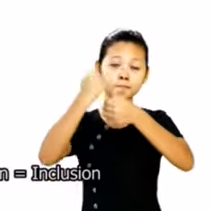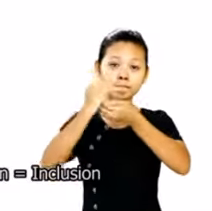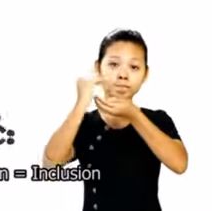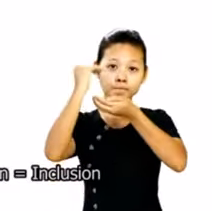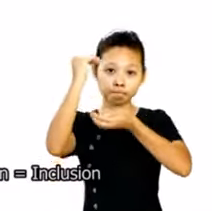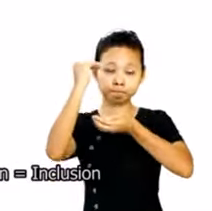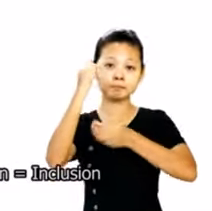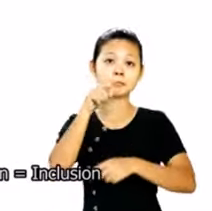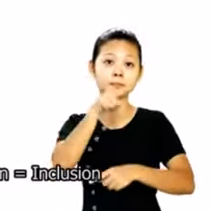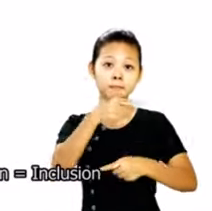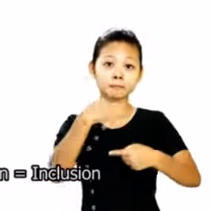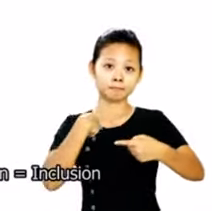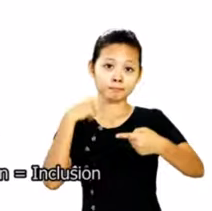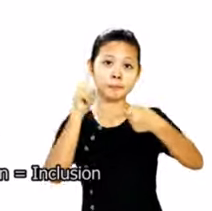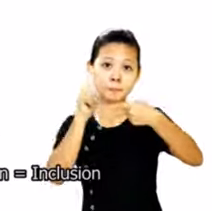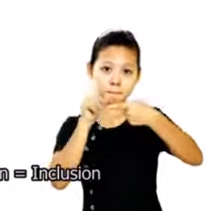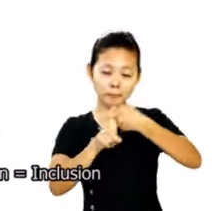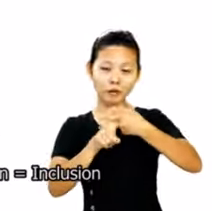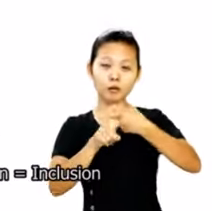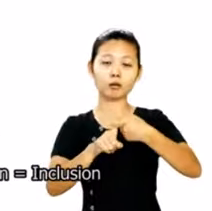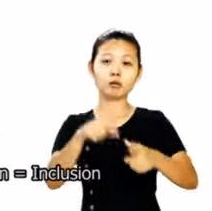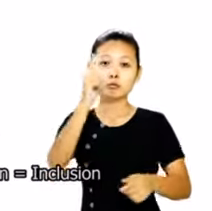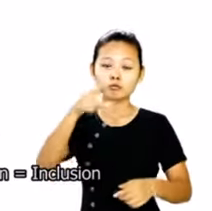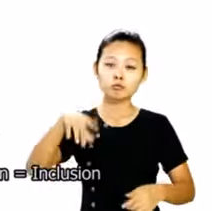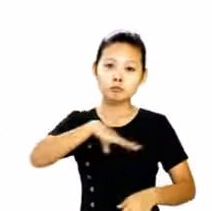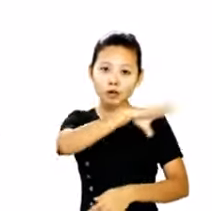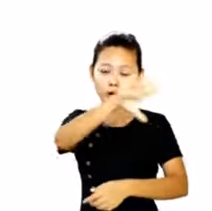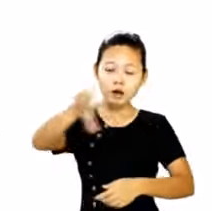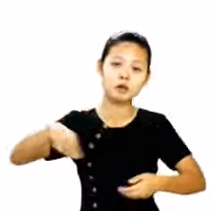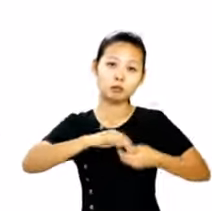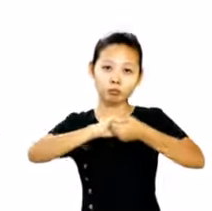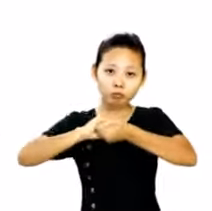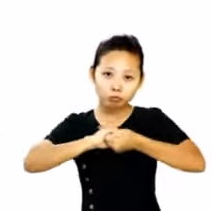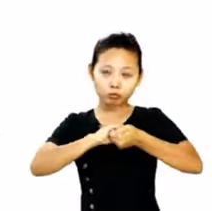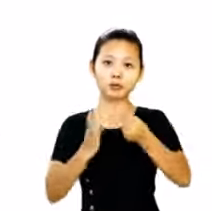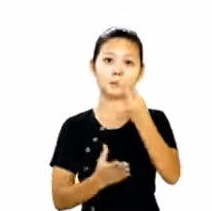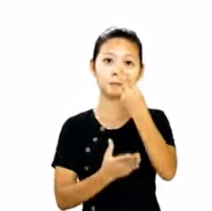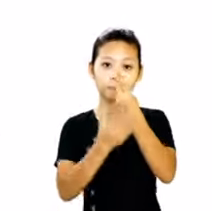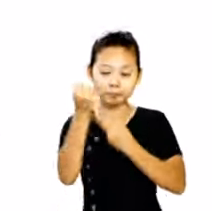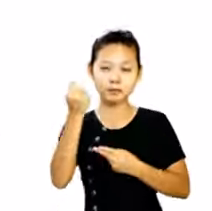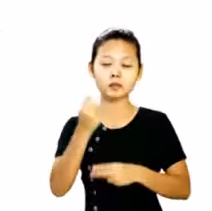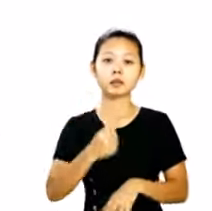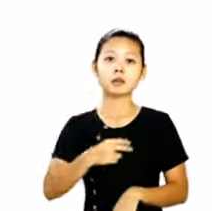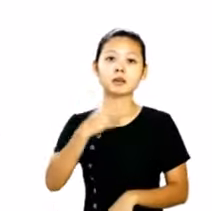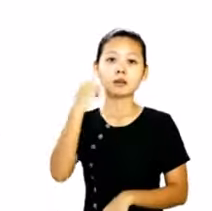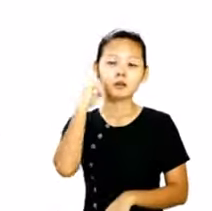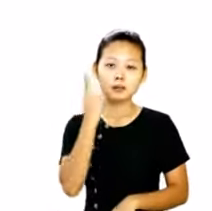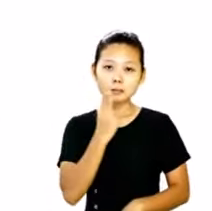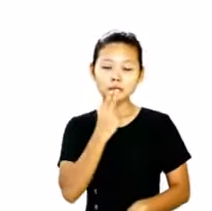Capacity building plus effective participation equals inclusion.